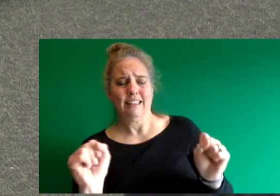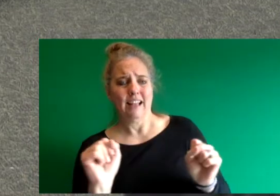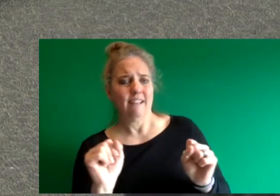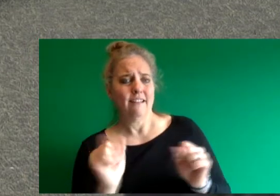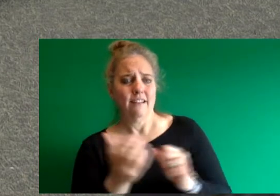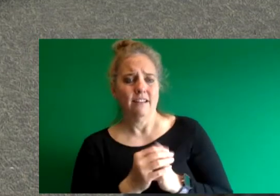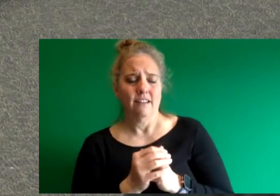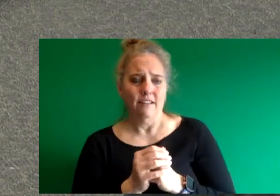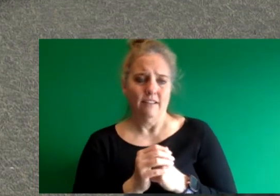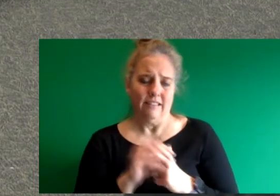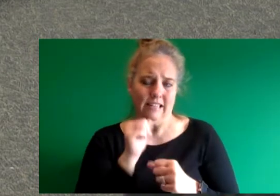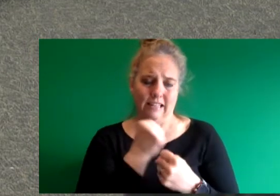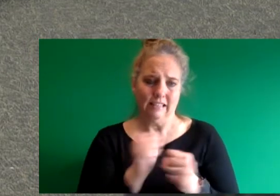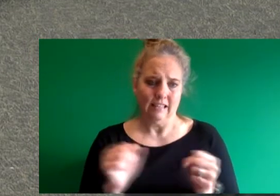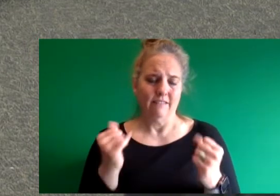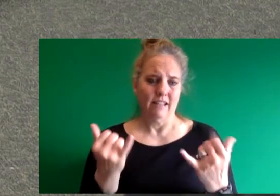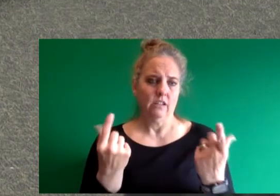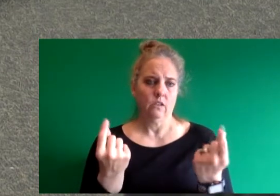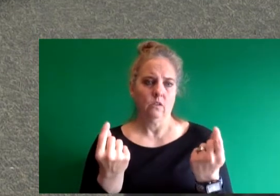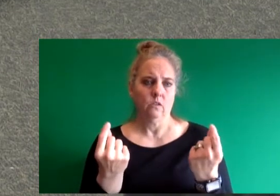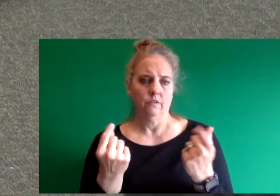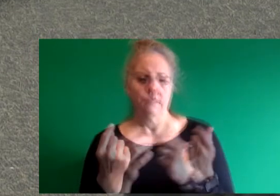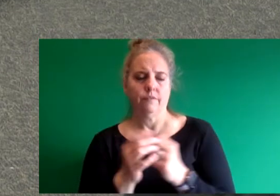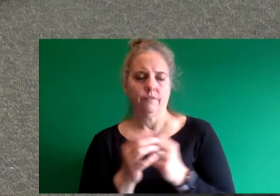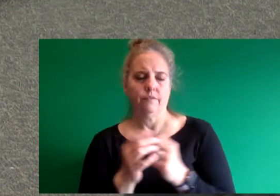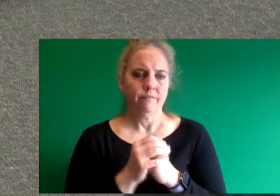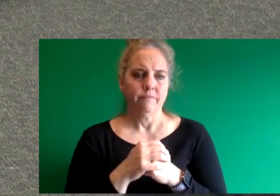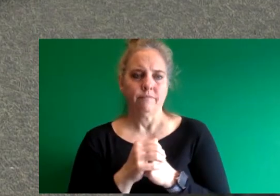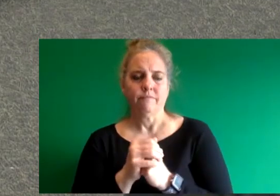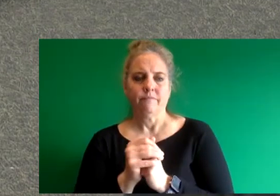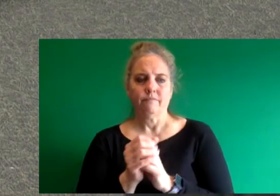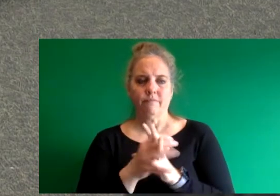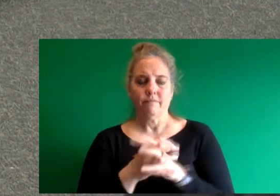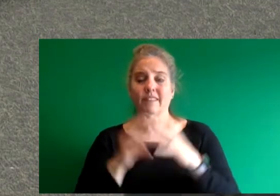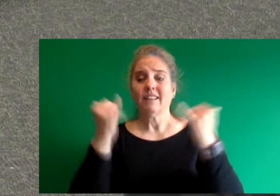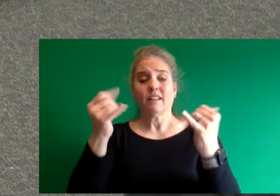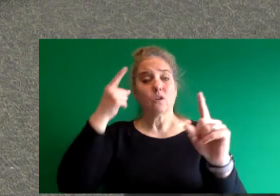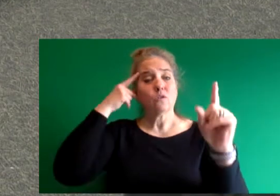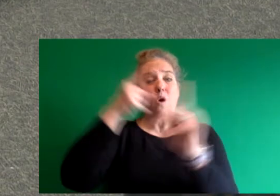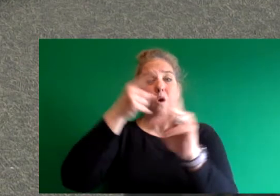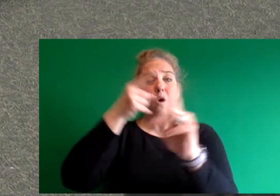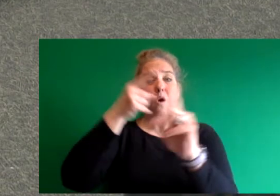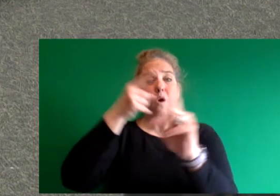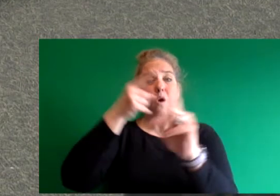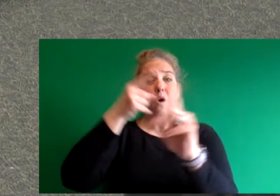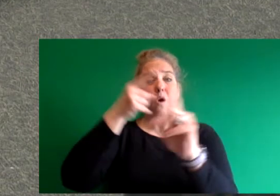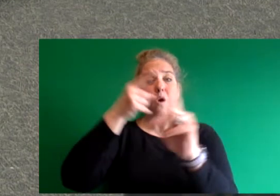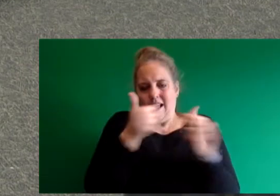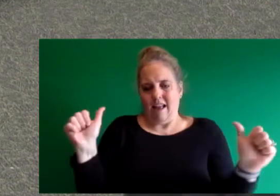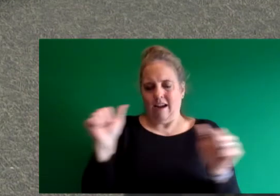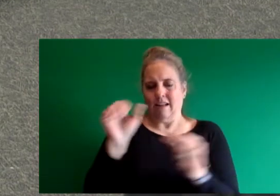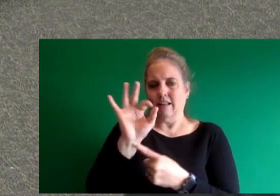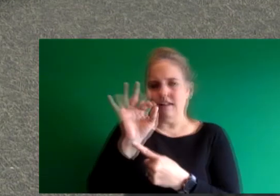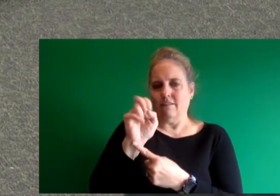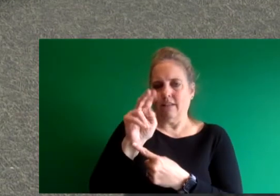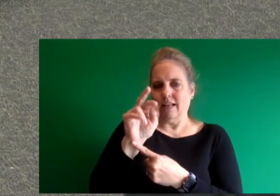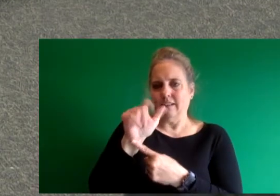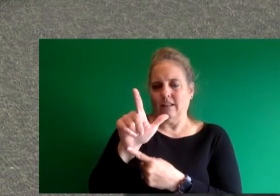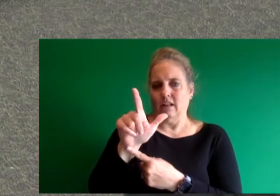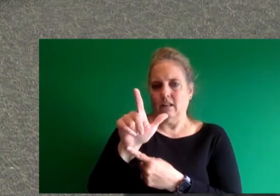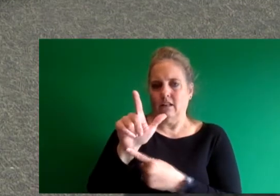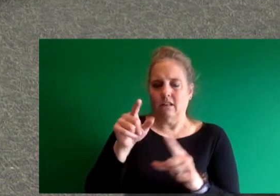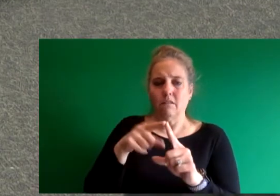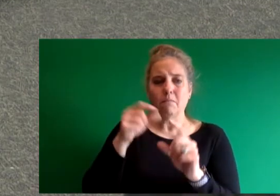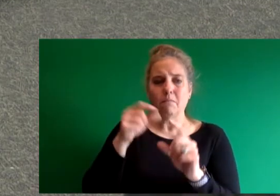itself up in any of these types of illicit drugs, it becomes deadly. And what we've seen more often than not, it takes very little to drop an individual, right? They